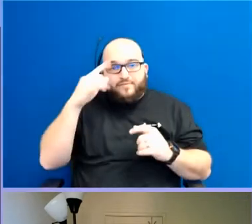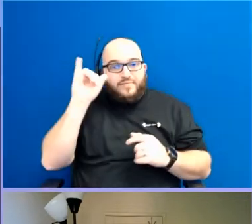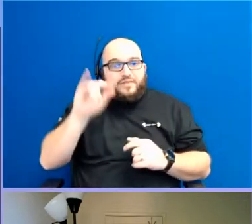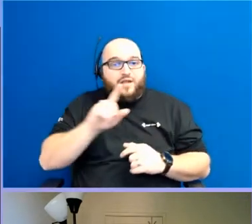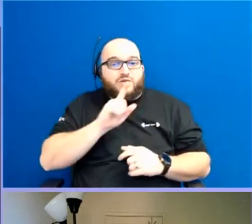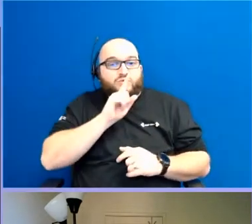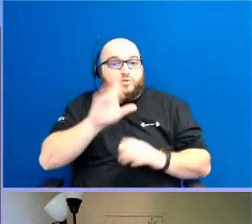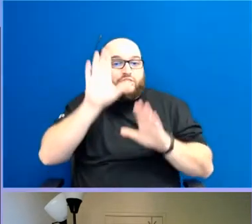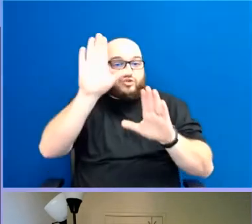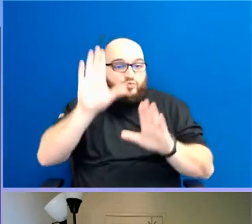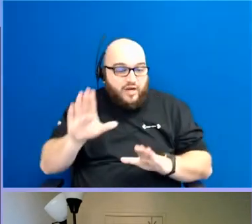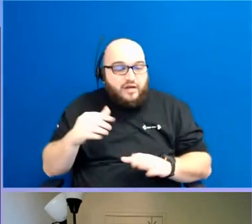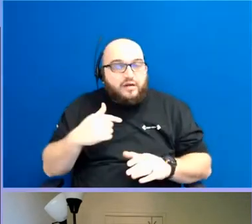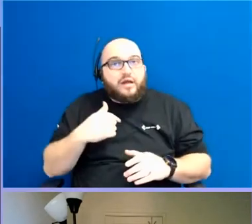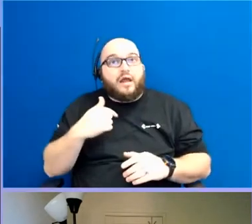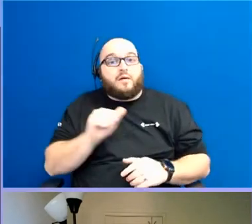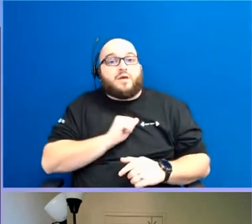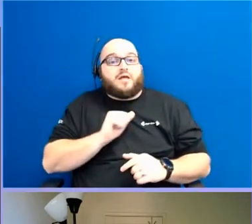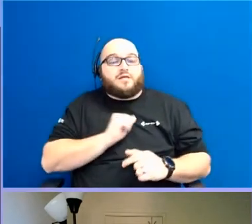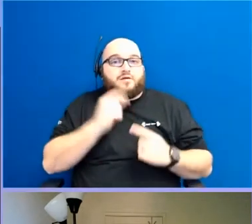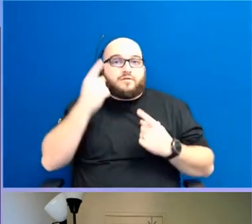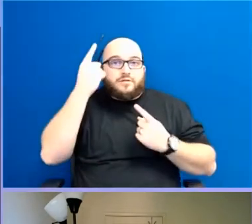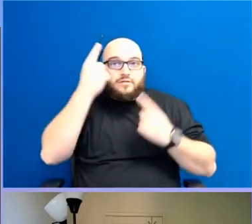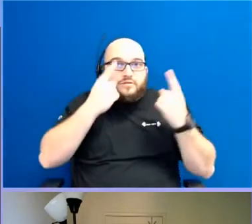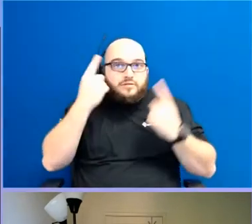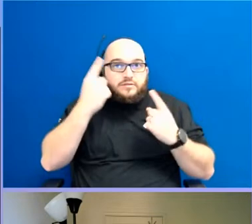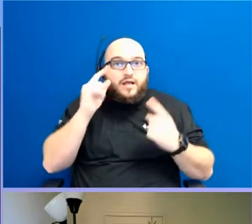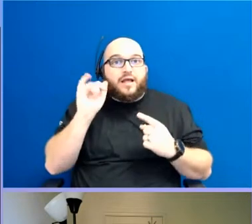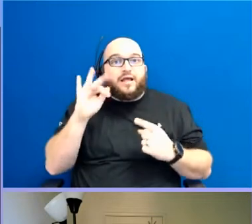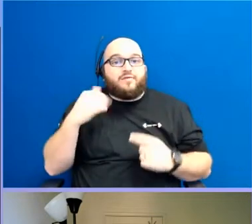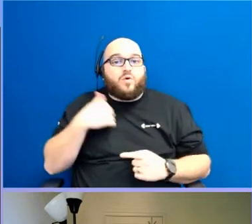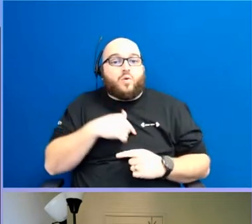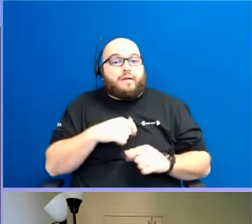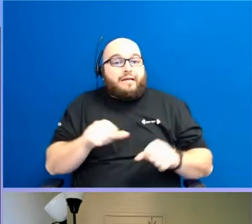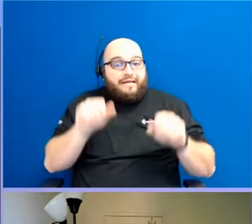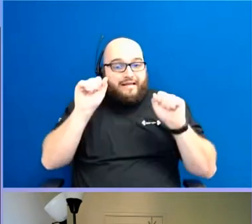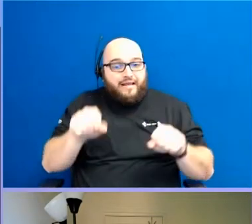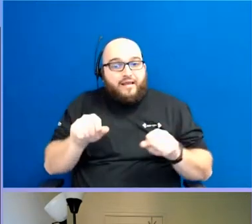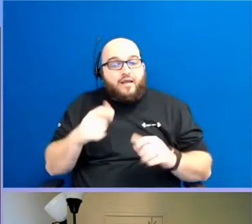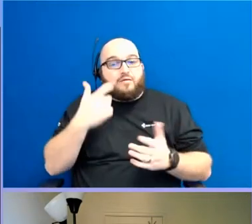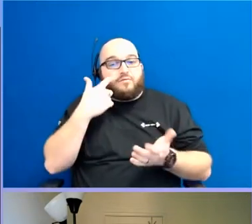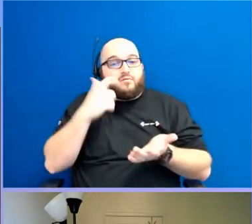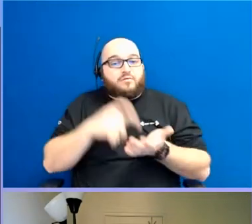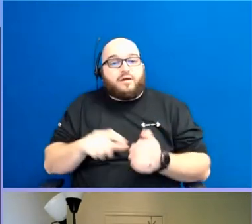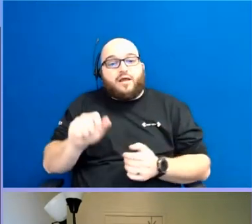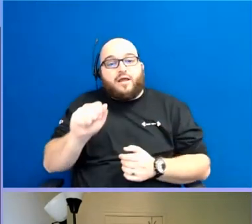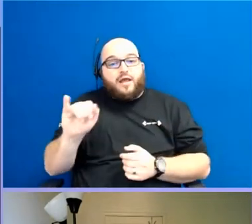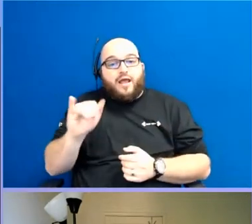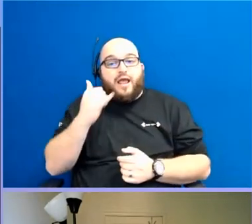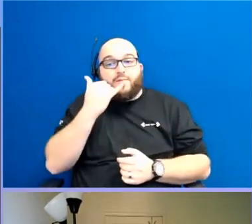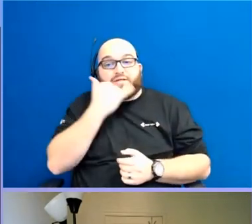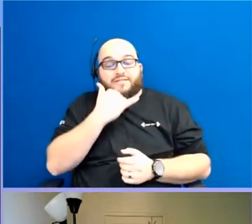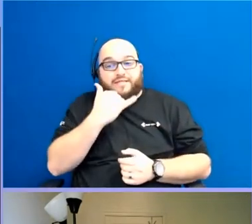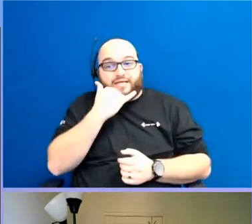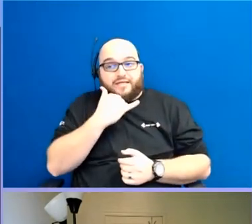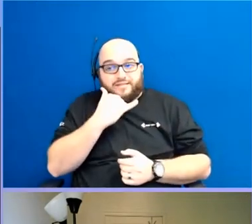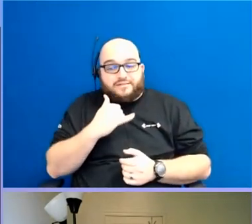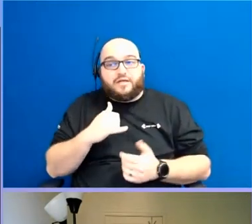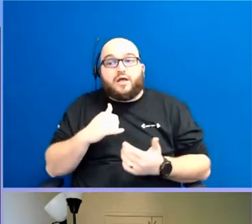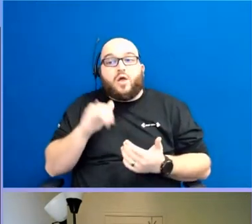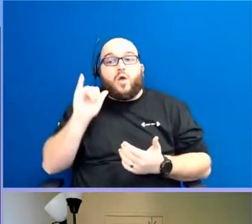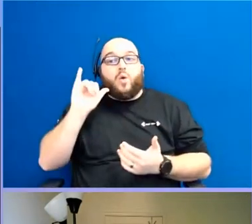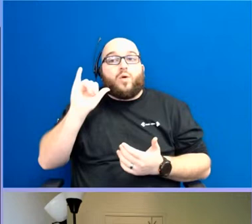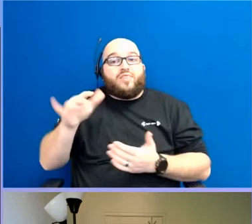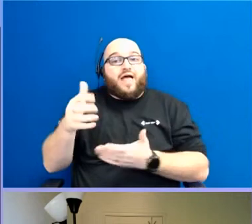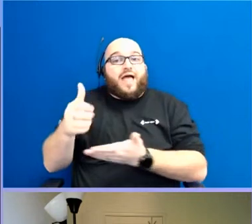great. And I'm wondering also, if we're able to detect AI mistakes, would that then help us